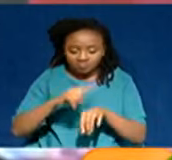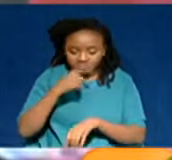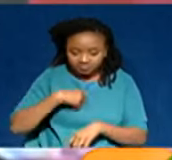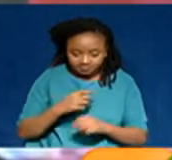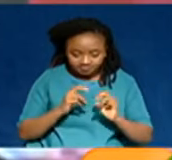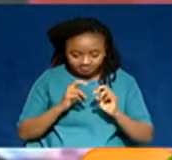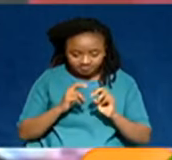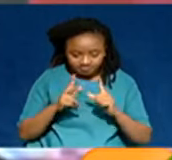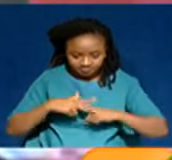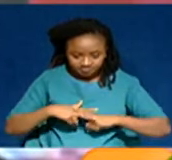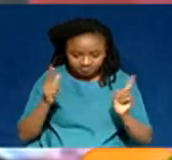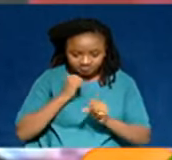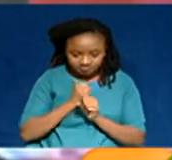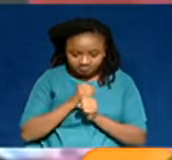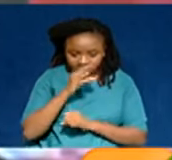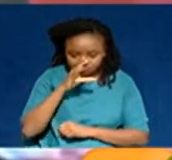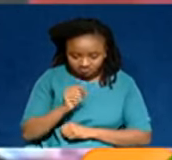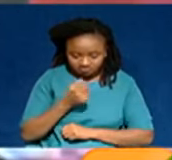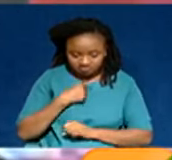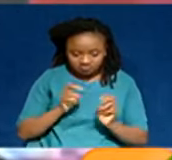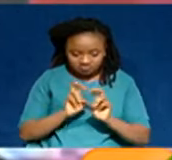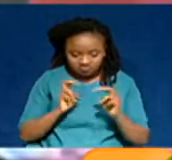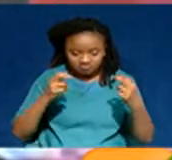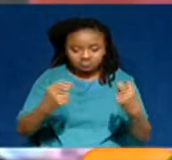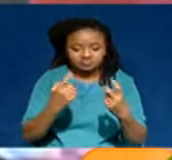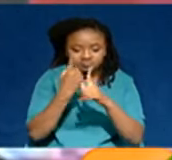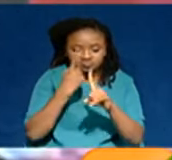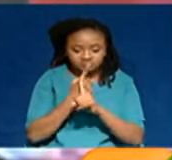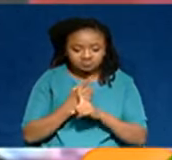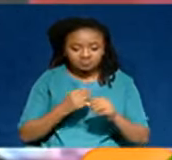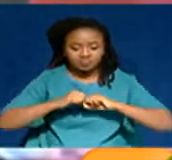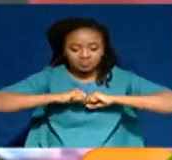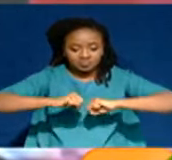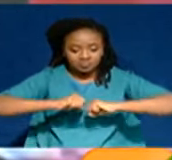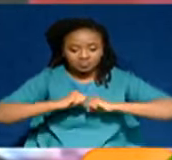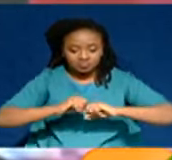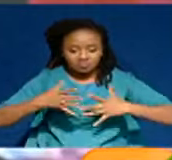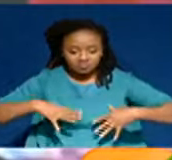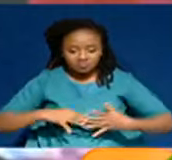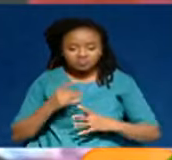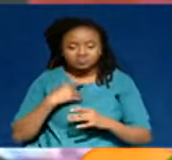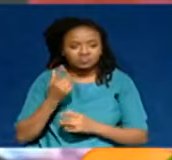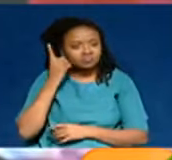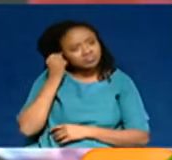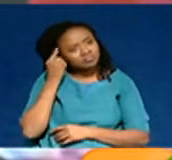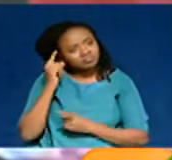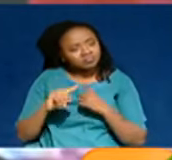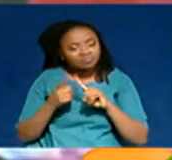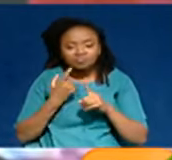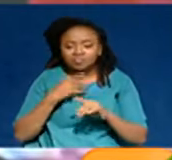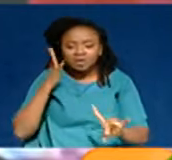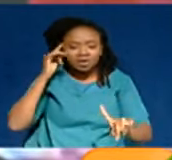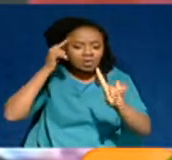sat down with the ministry officials and the stakeholders and asked ourselves, what should be our target? That is how we came up with